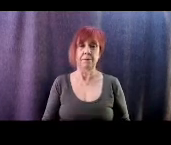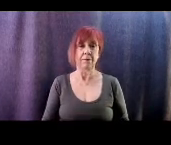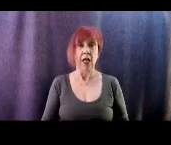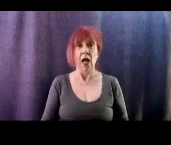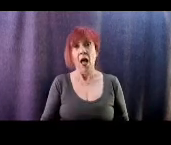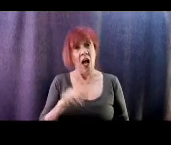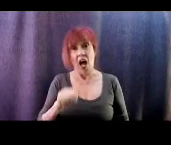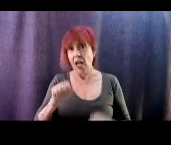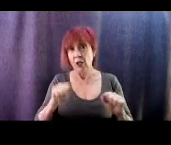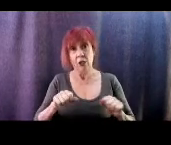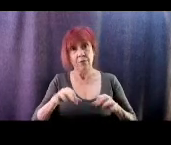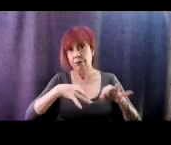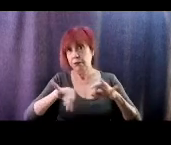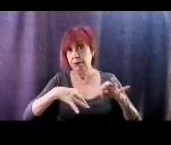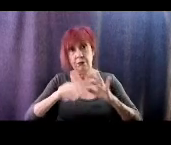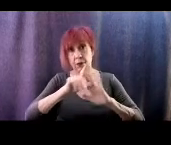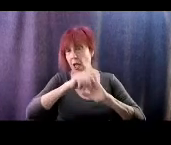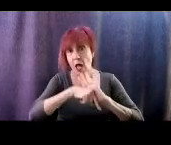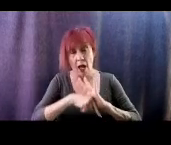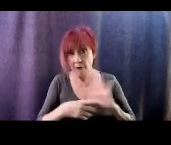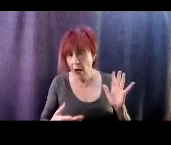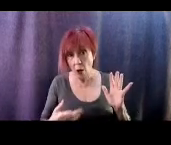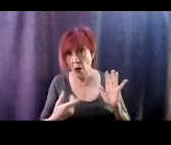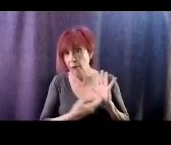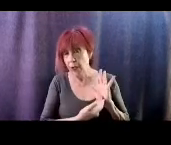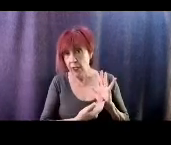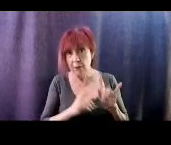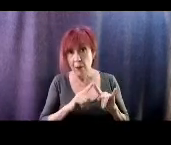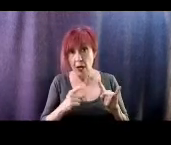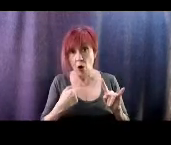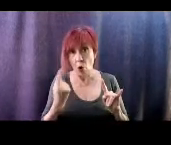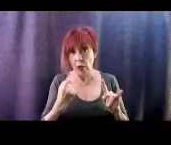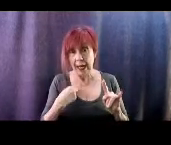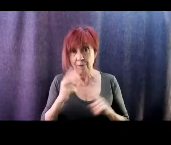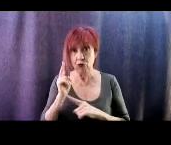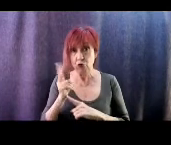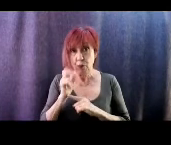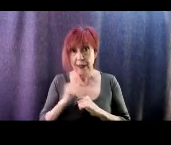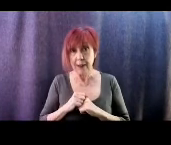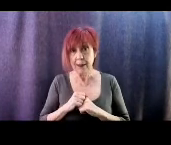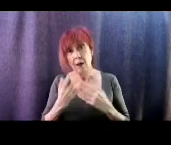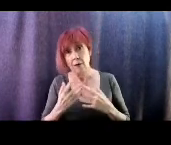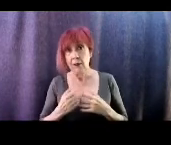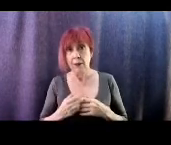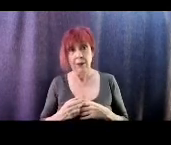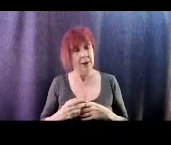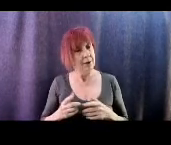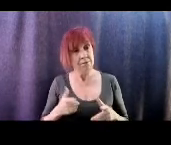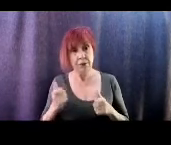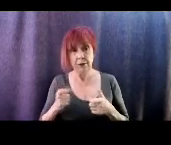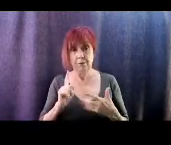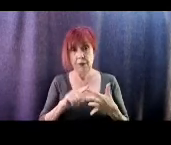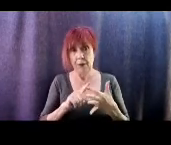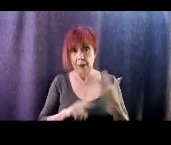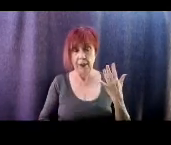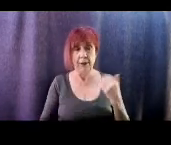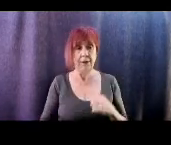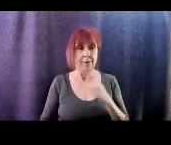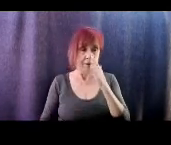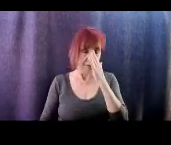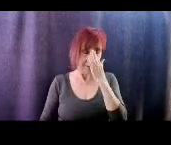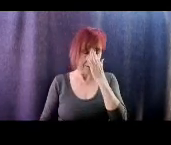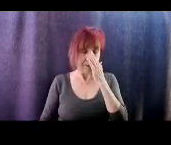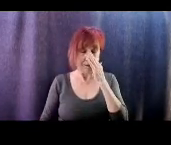to 40 minutes on this, and since we have about 2 minutes, we'll just hit the highlights. I started